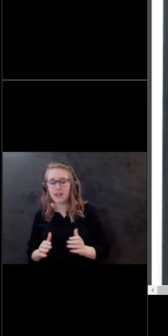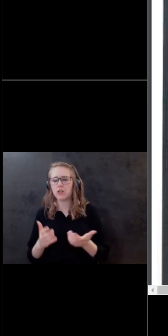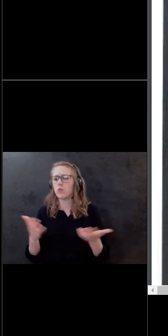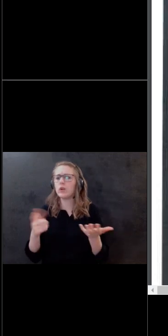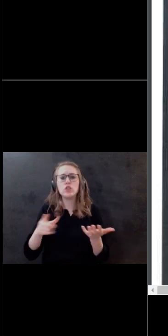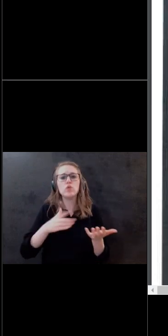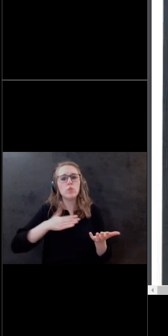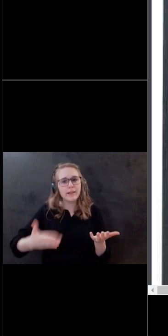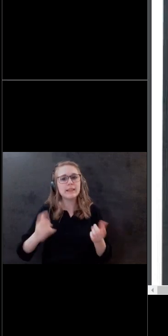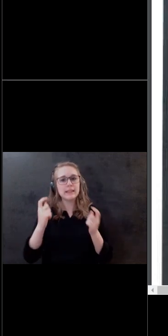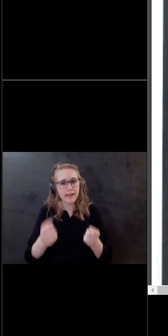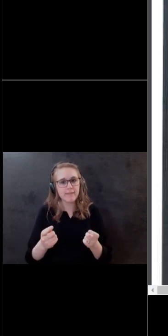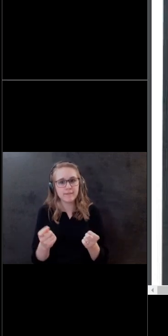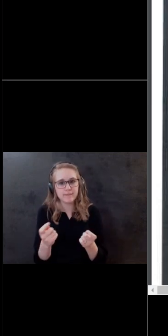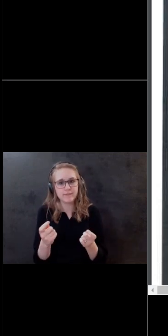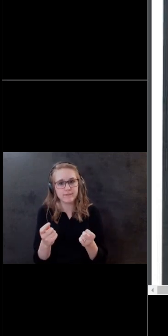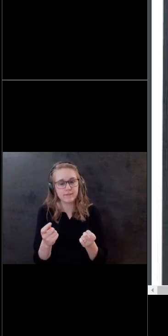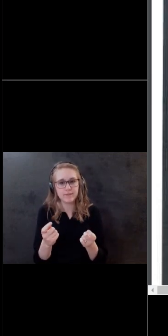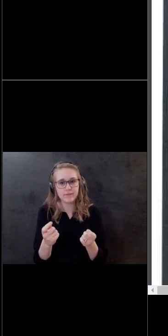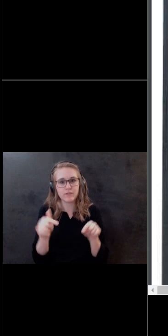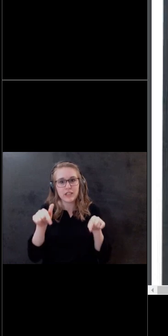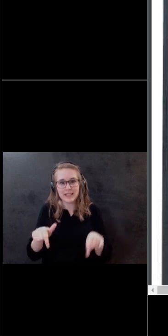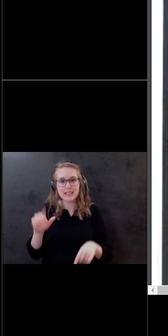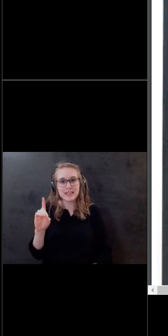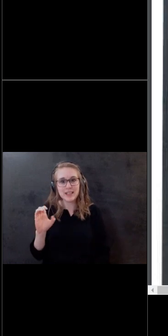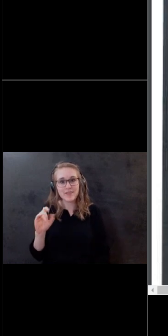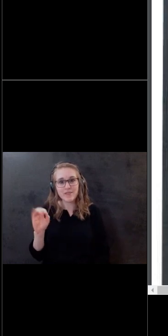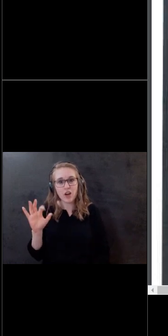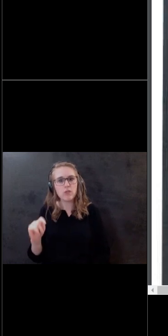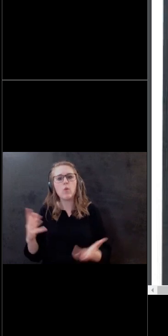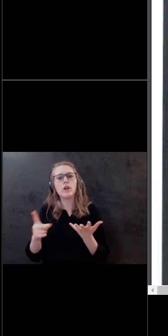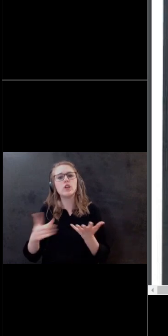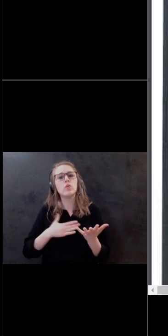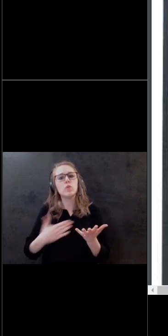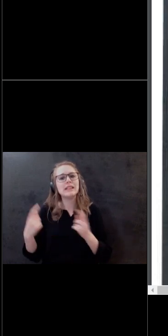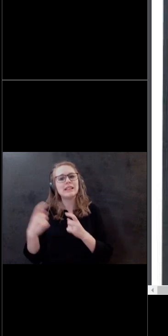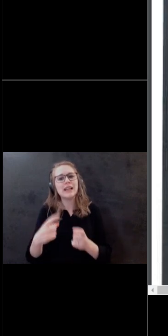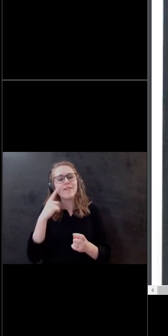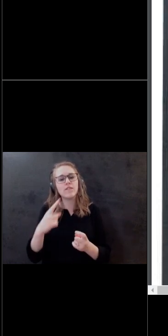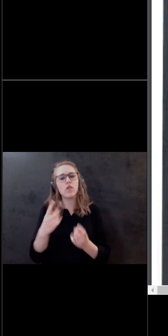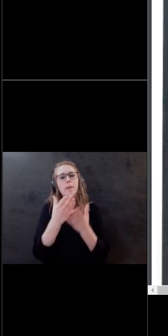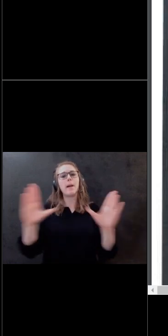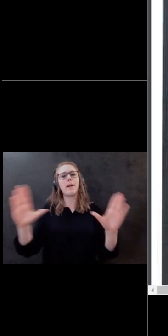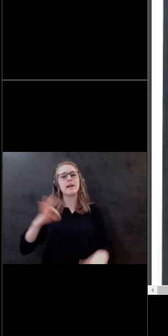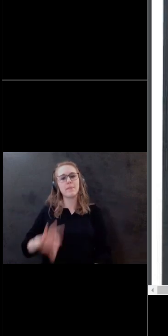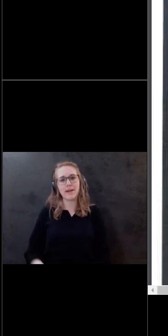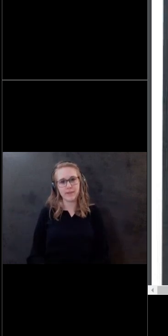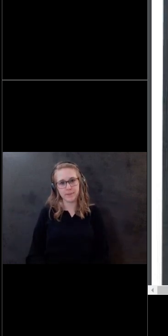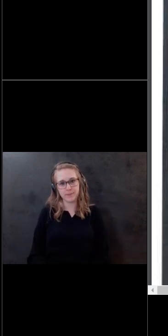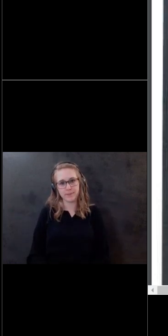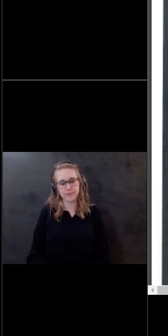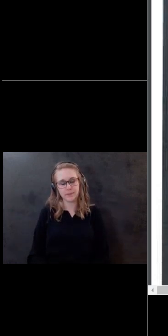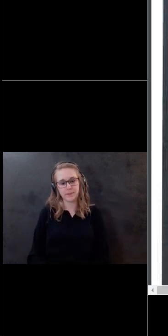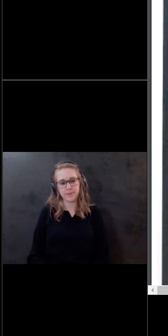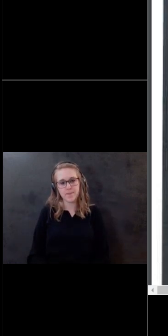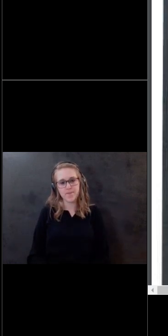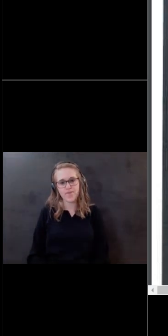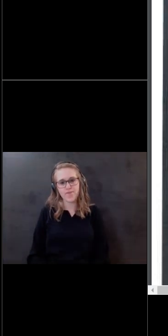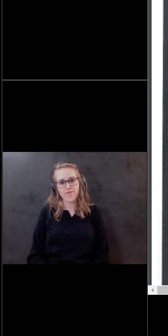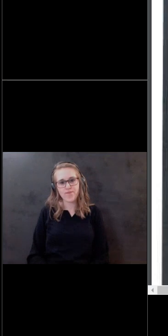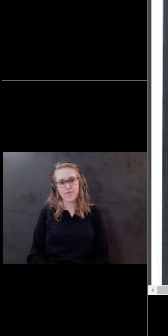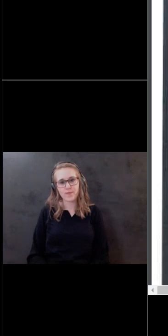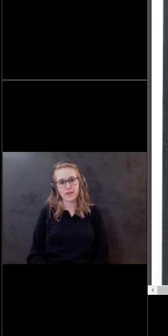to give because of this default? What are you willing to give for public benefit? Because, you know, I want to go